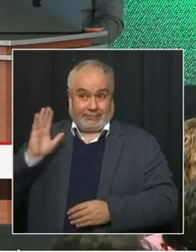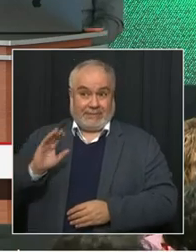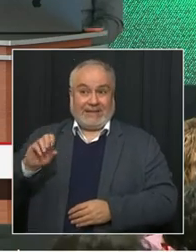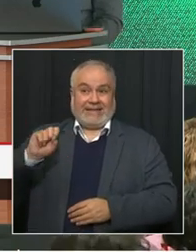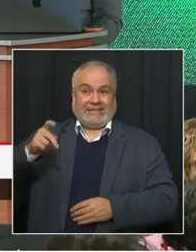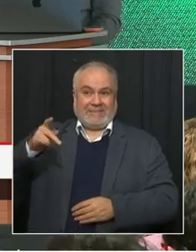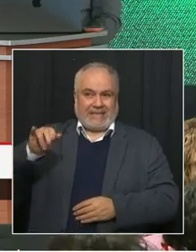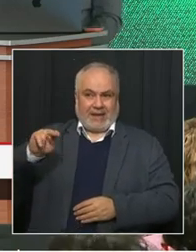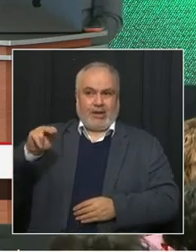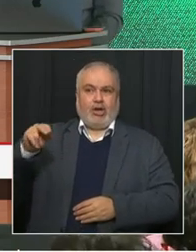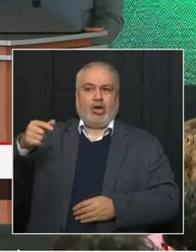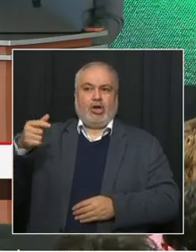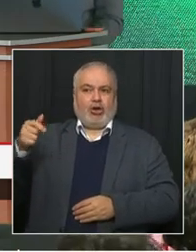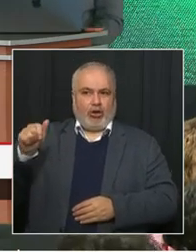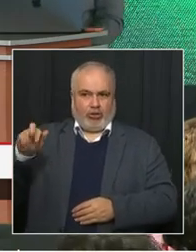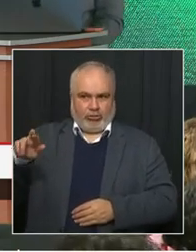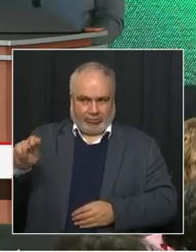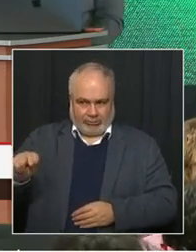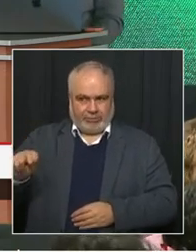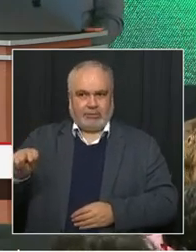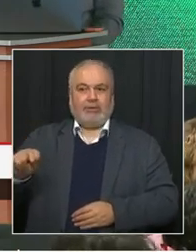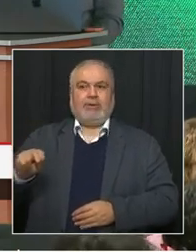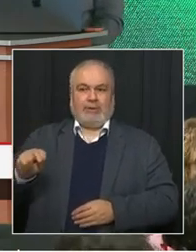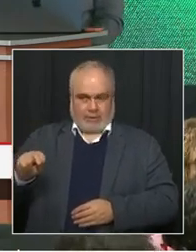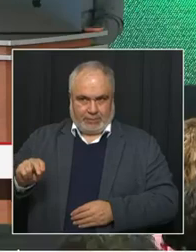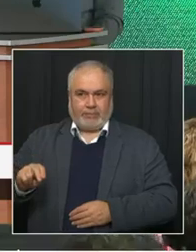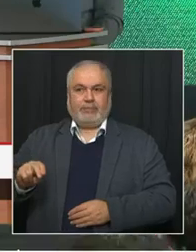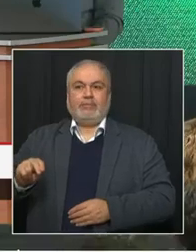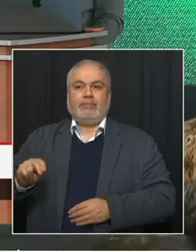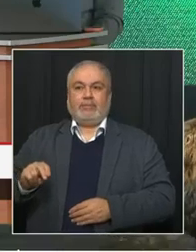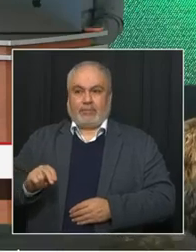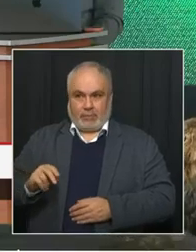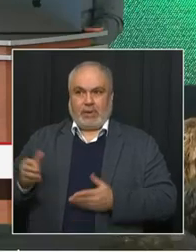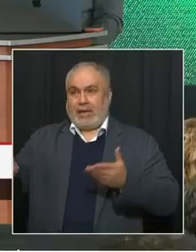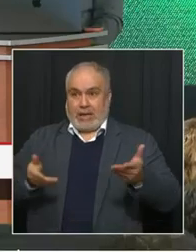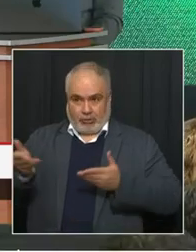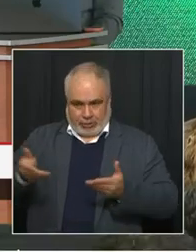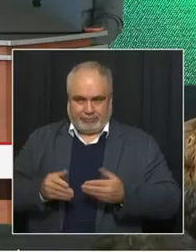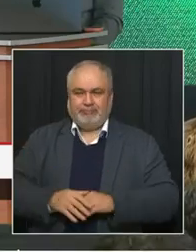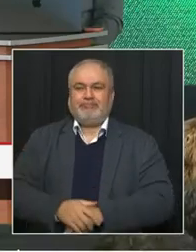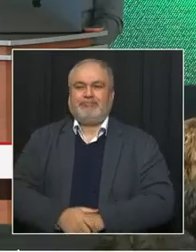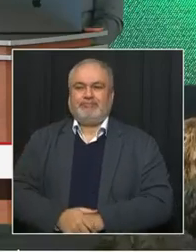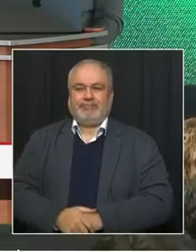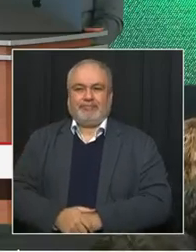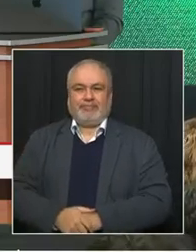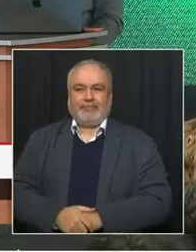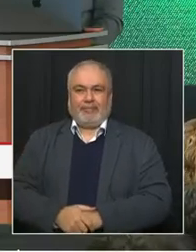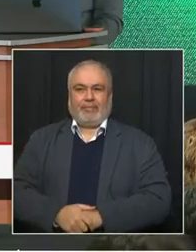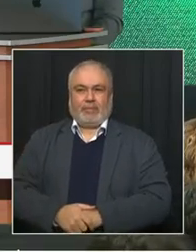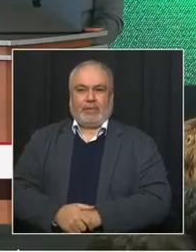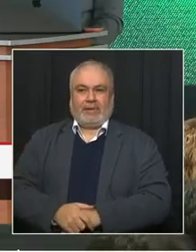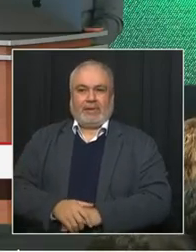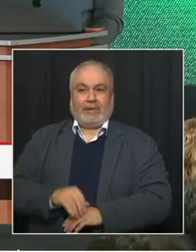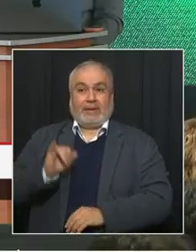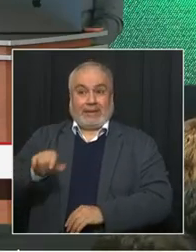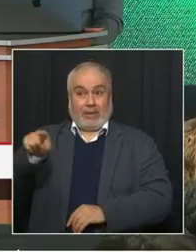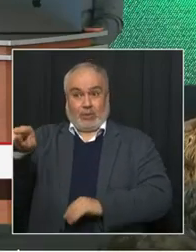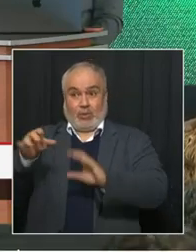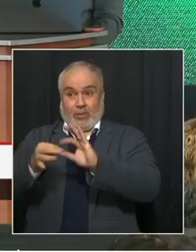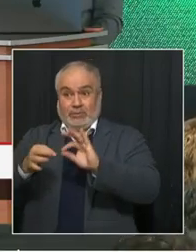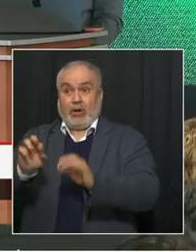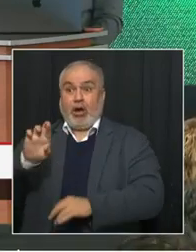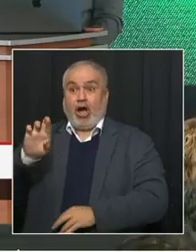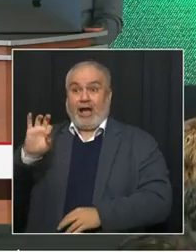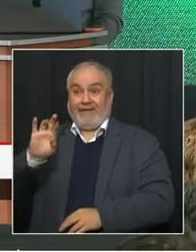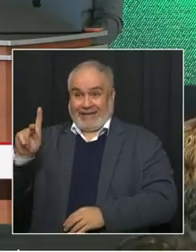around workforce training, and you're right to look to RFK. There are a lot of requirements to hire DC residents,